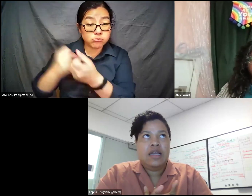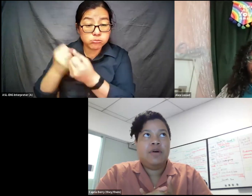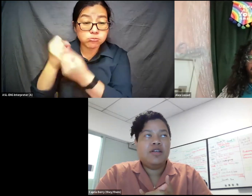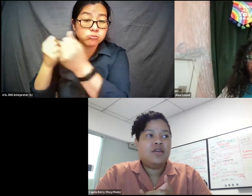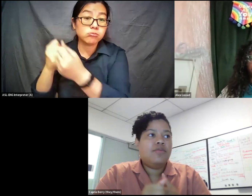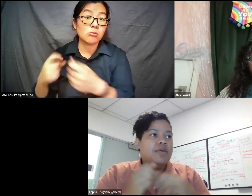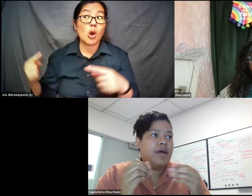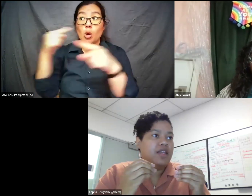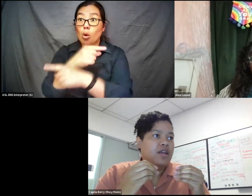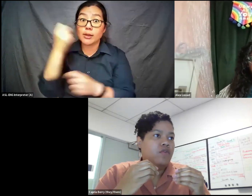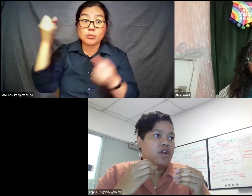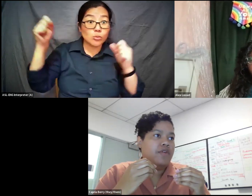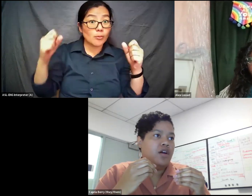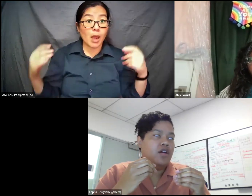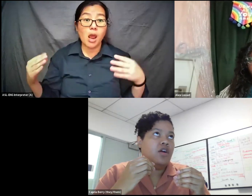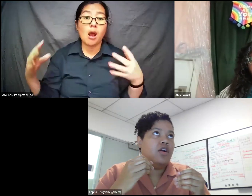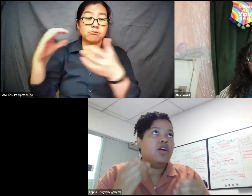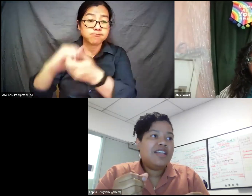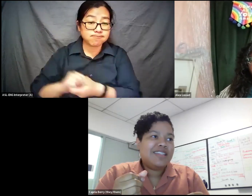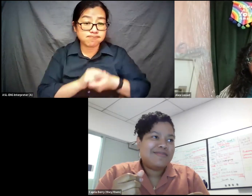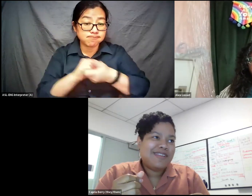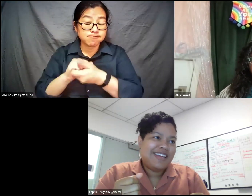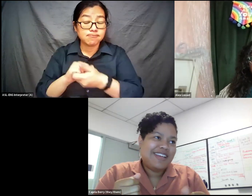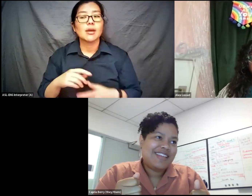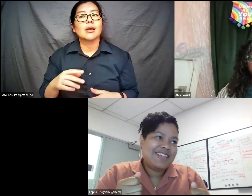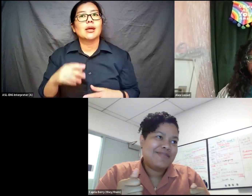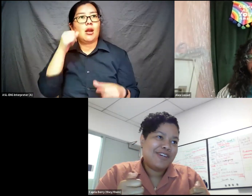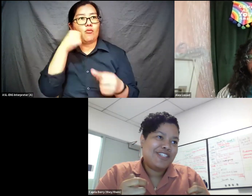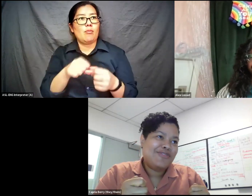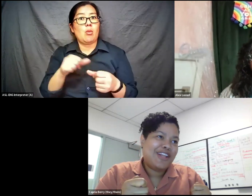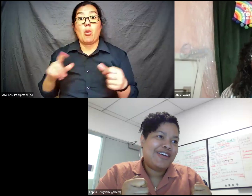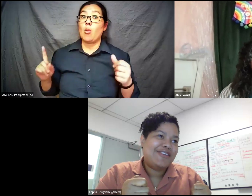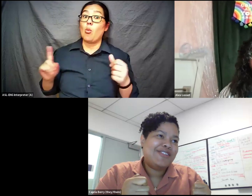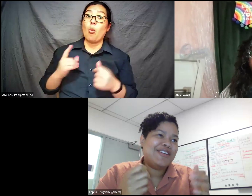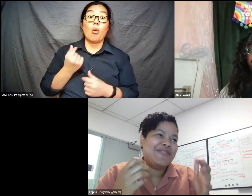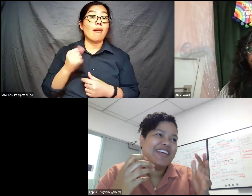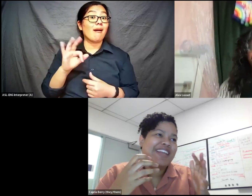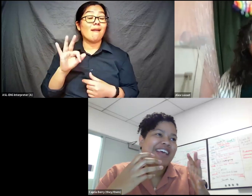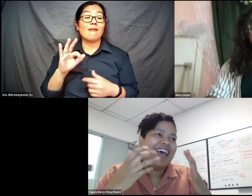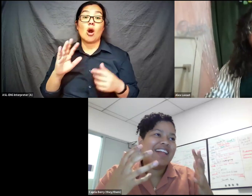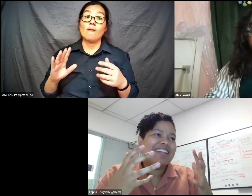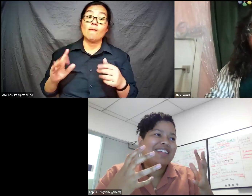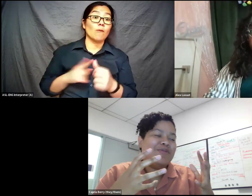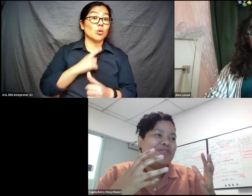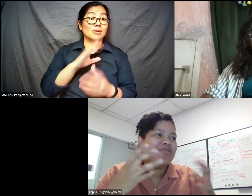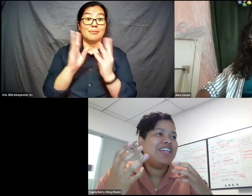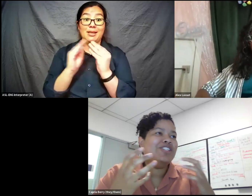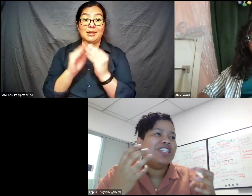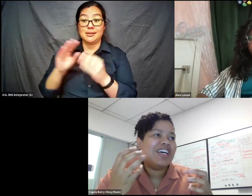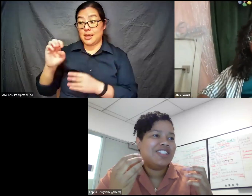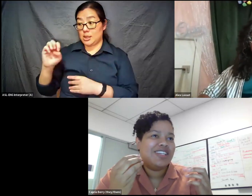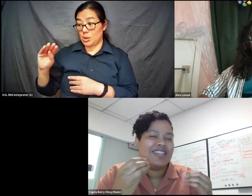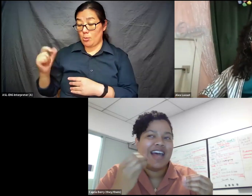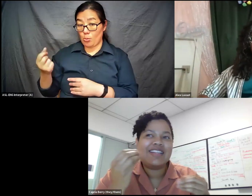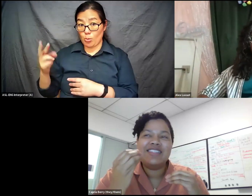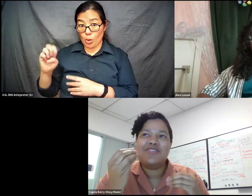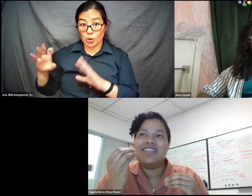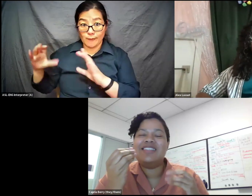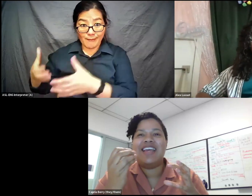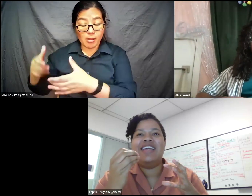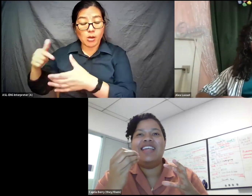differences that I've been able to see between crip community building and